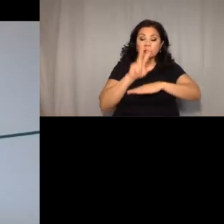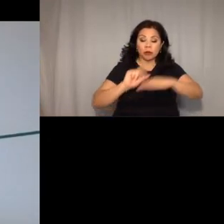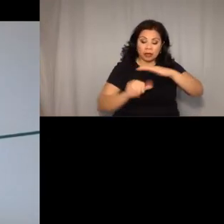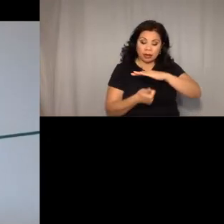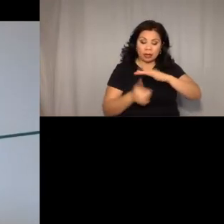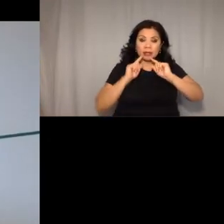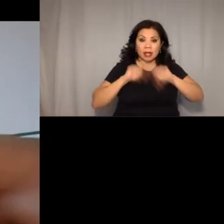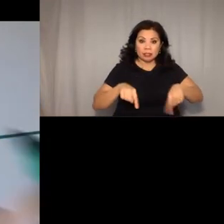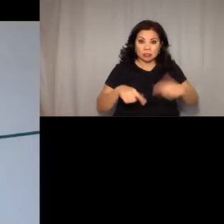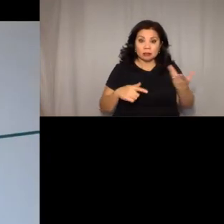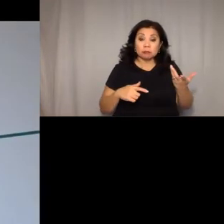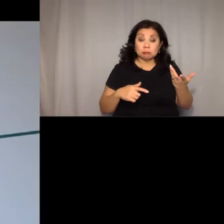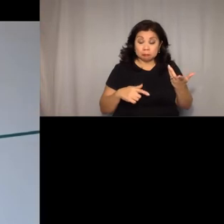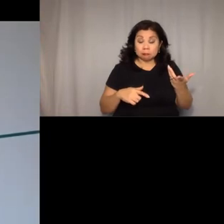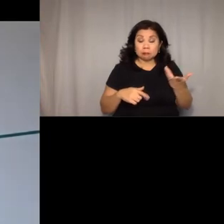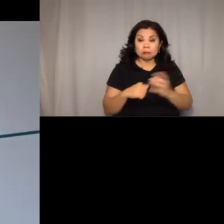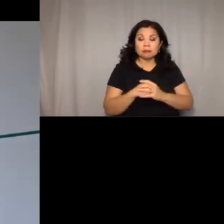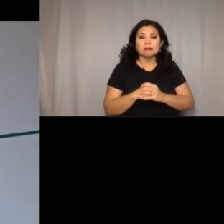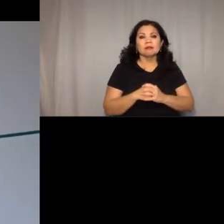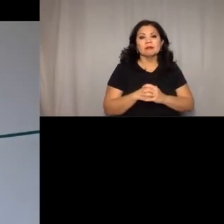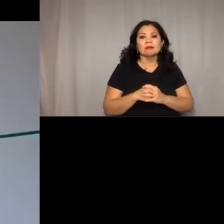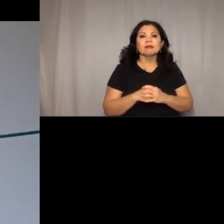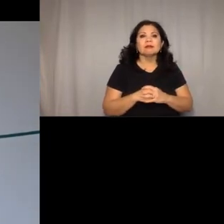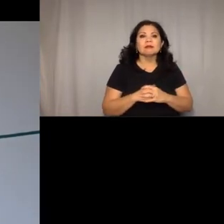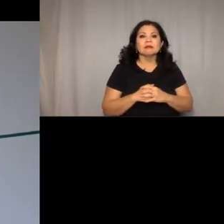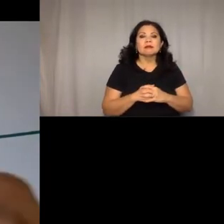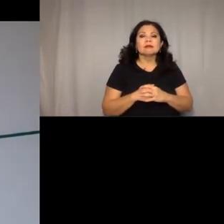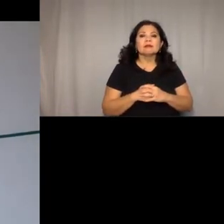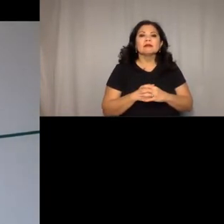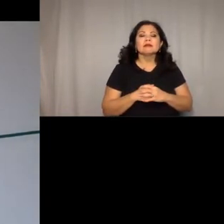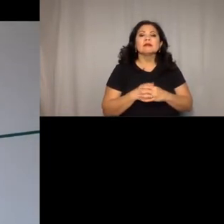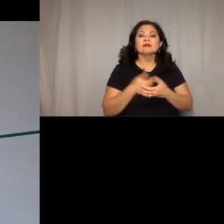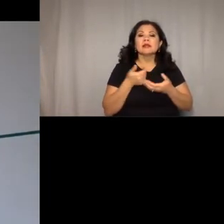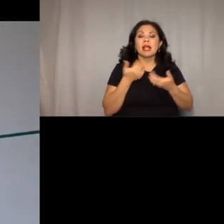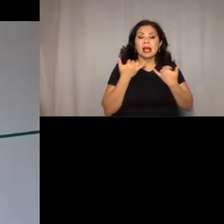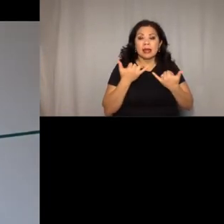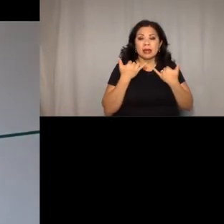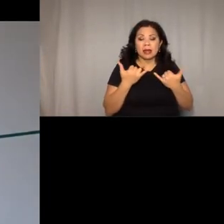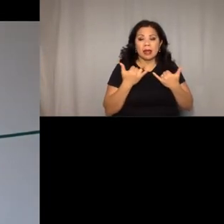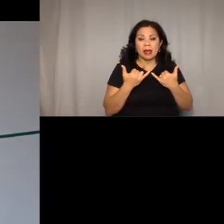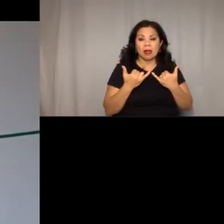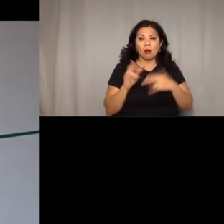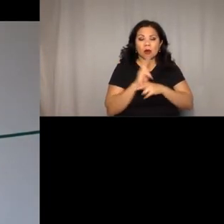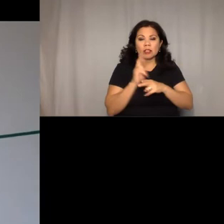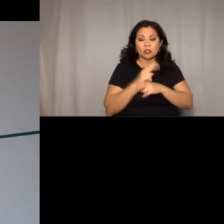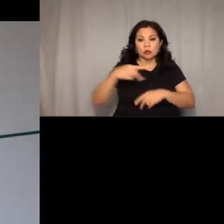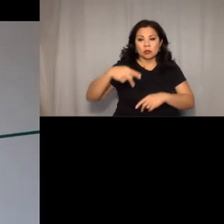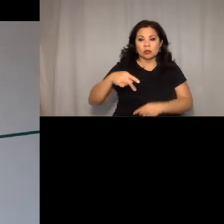tenths. Okay, that's what I get for that one. Now let's try our